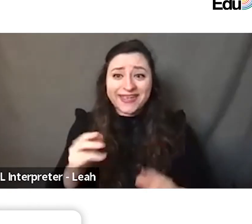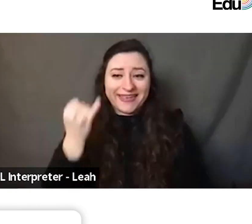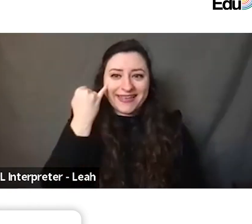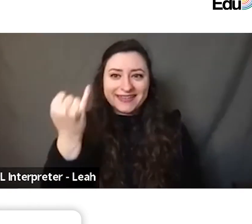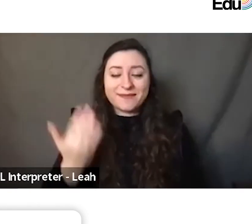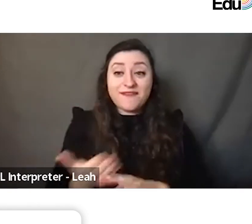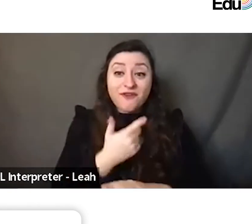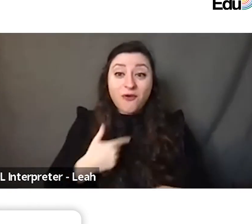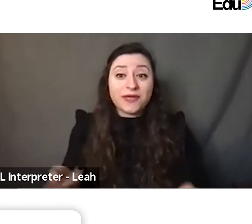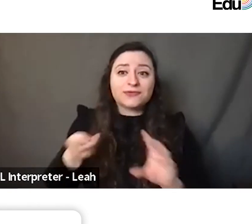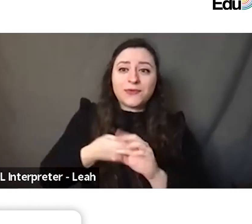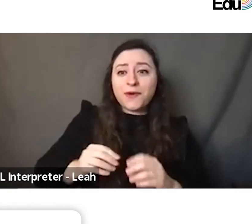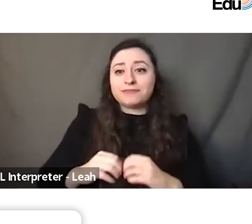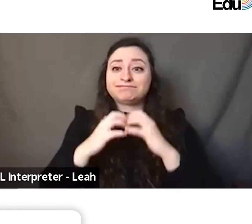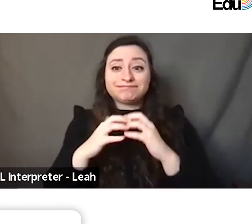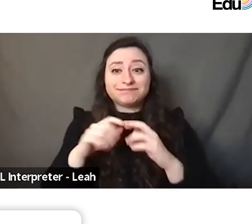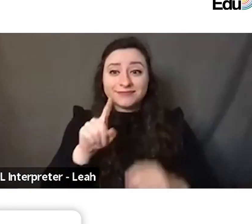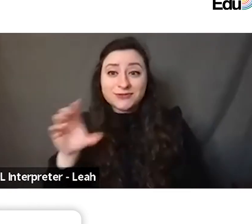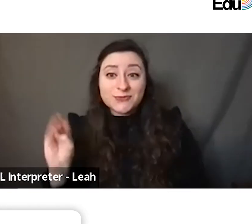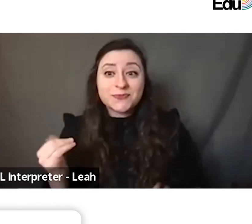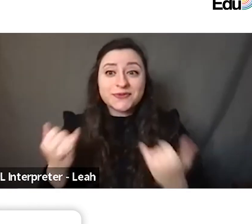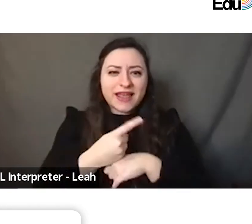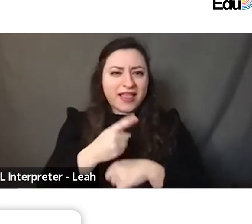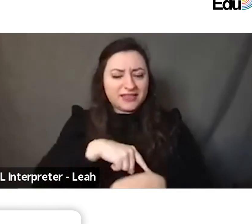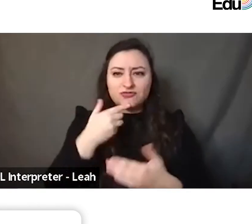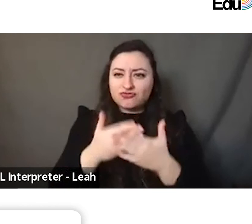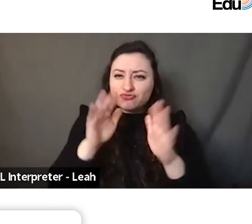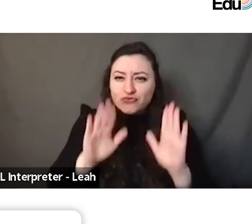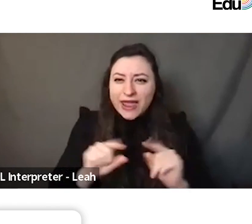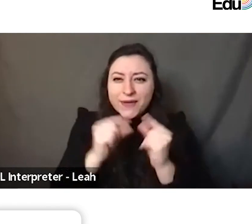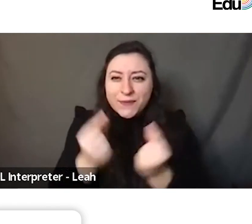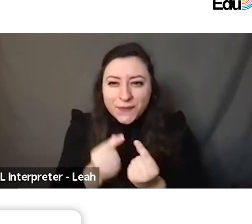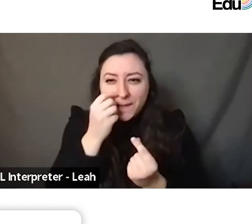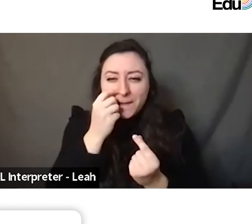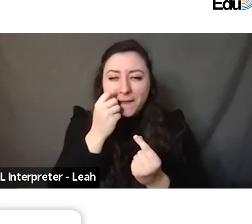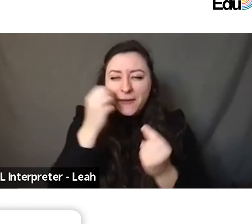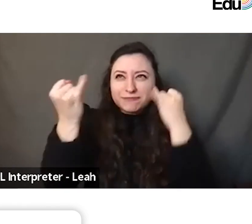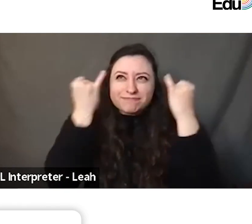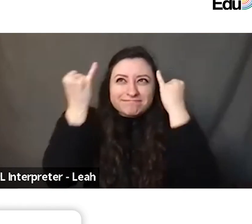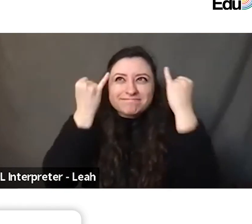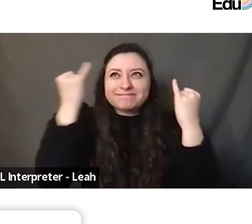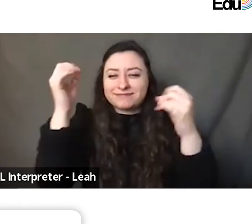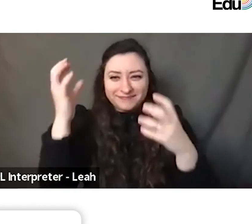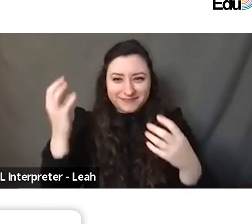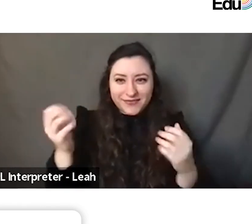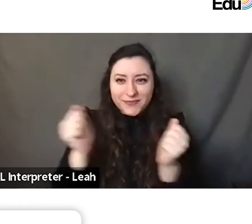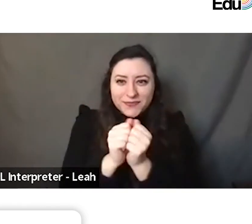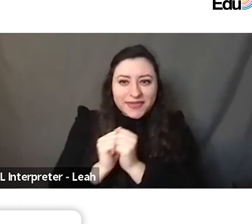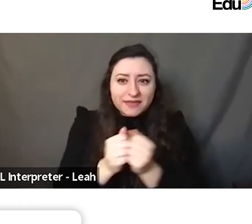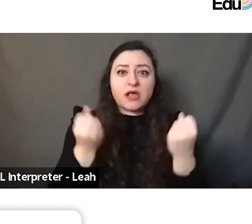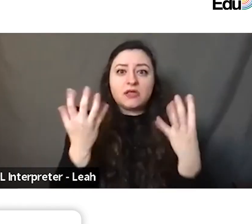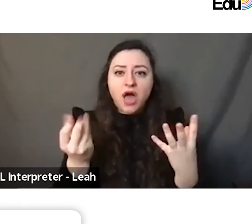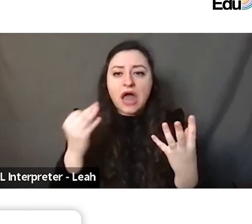on, Salim was saying, like, this is a really wonderful group to kind of brainstorm with and strategize with, because there's a lot of really